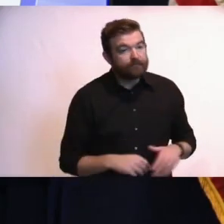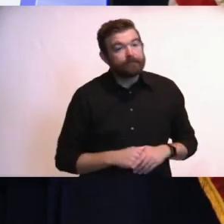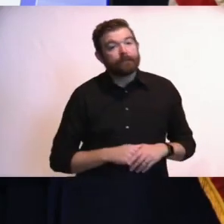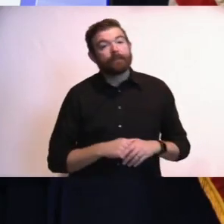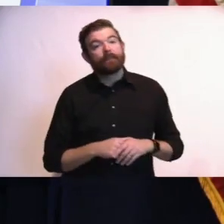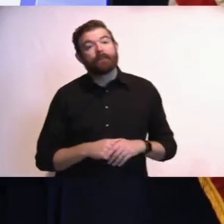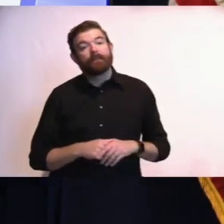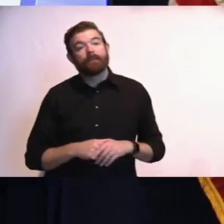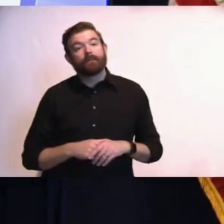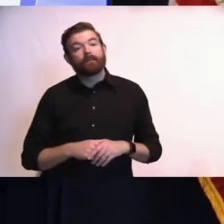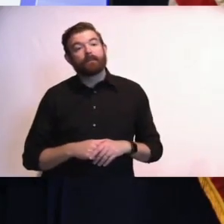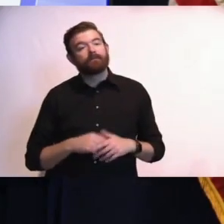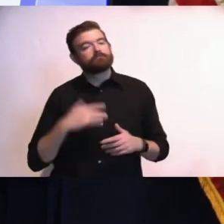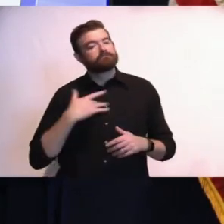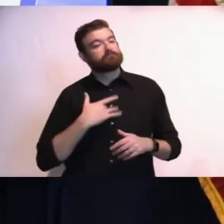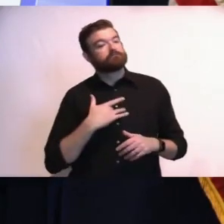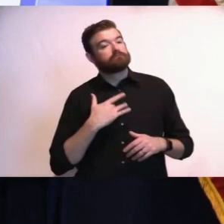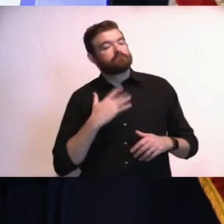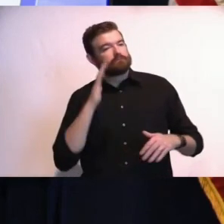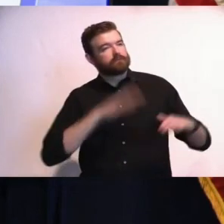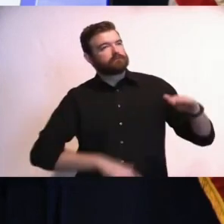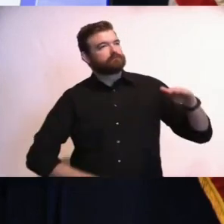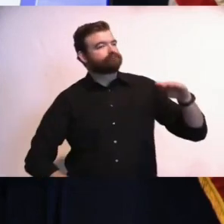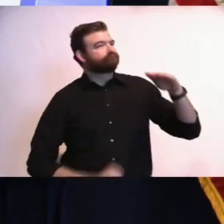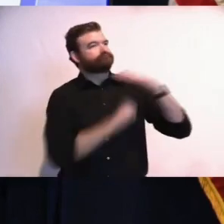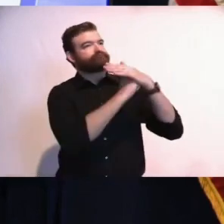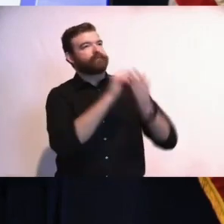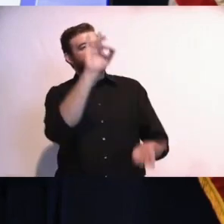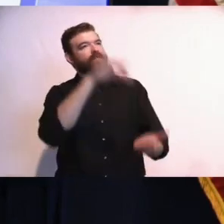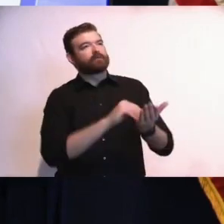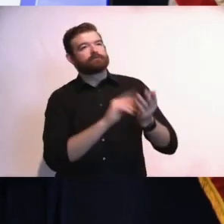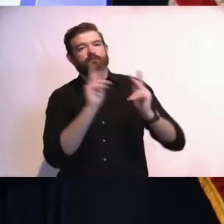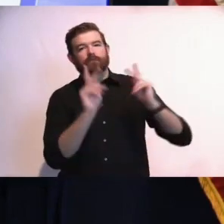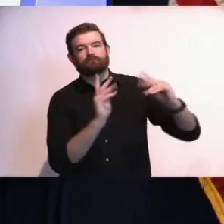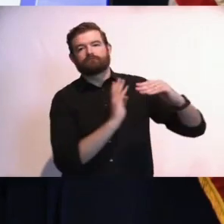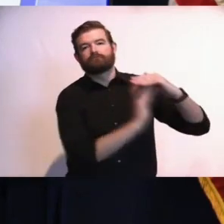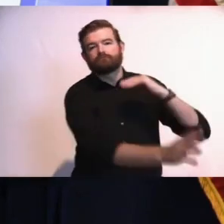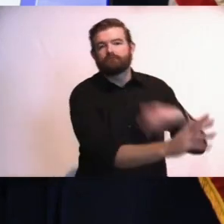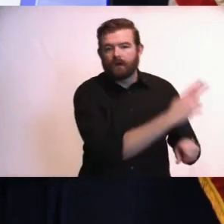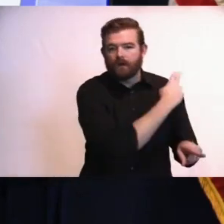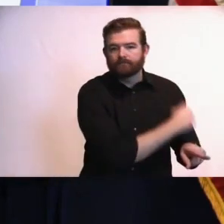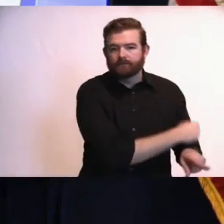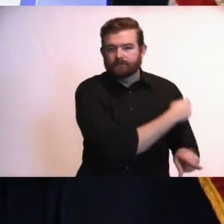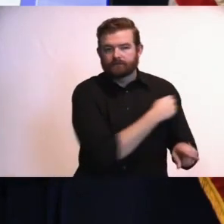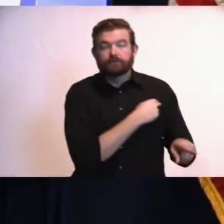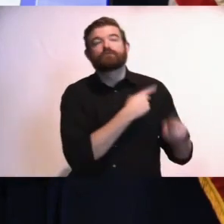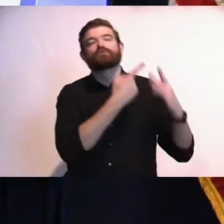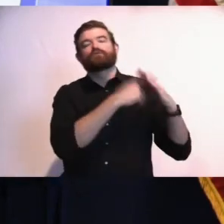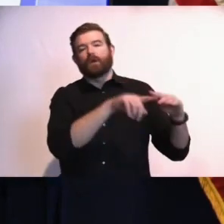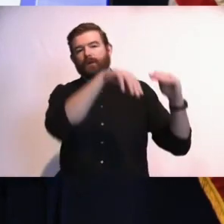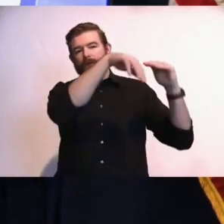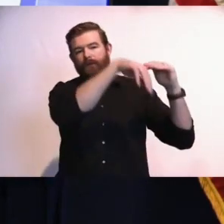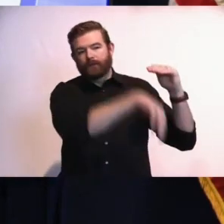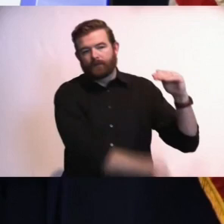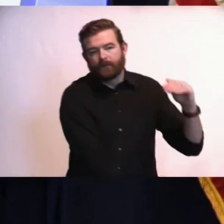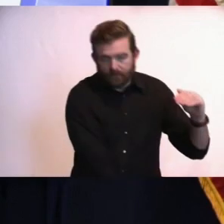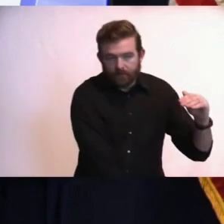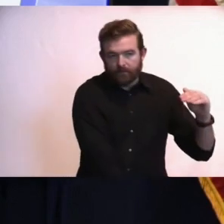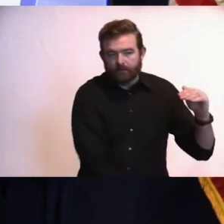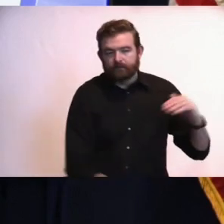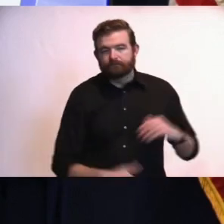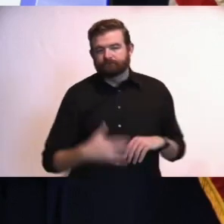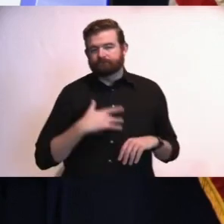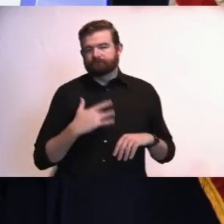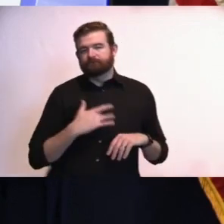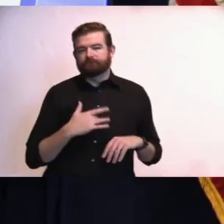8,000, probably by the end, I don't have it in front of me, so the dates are not specific, but by the